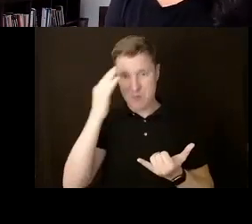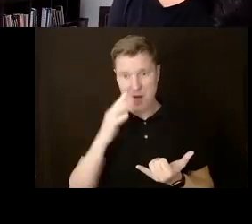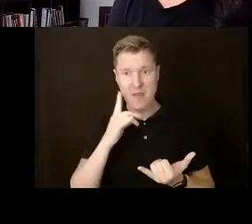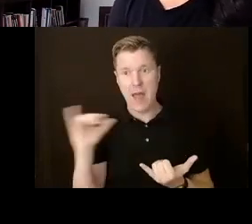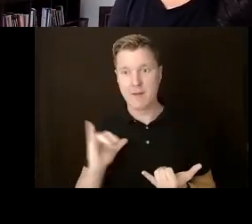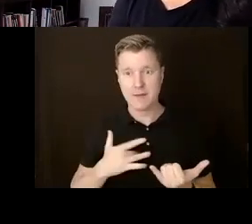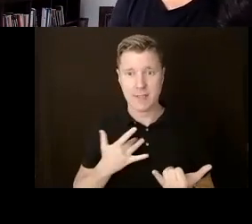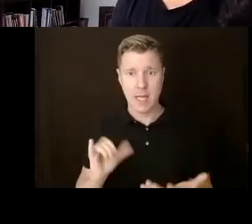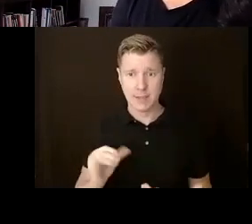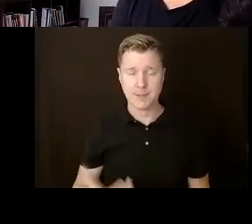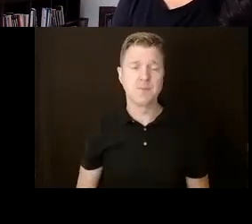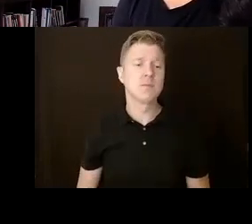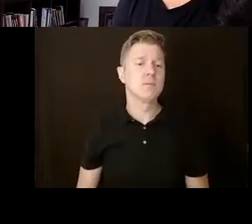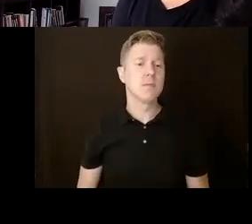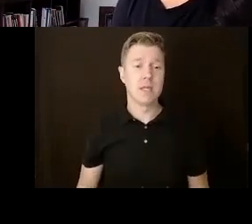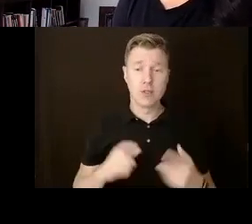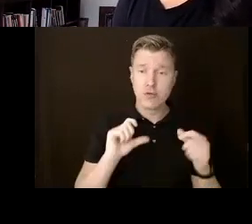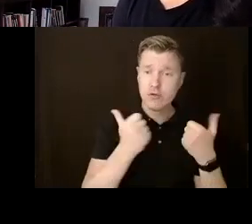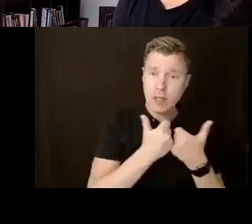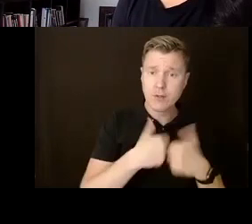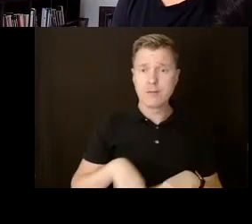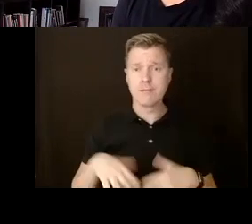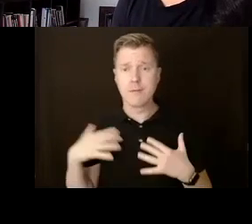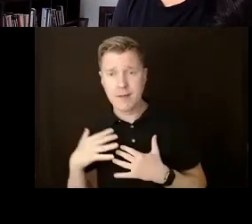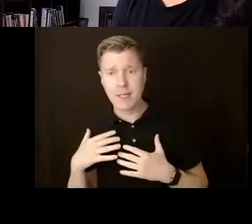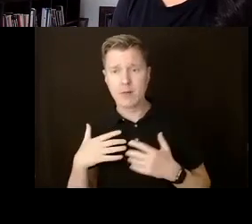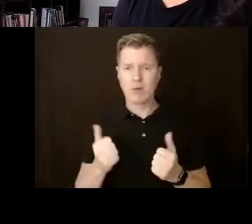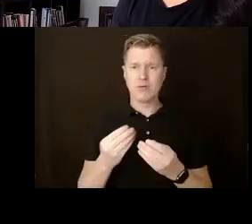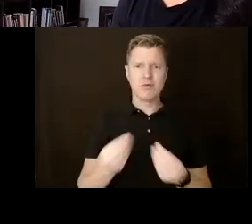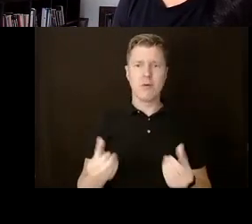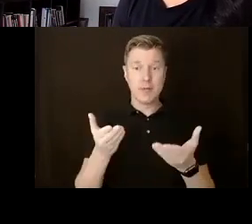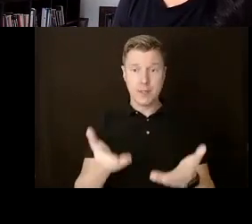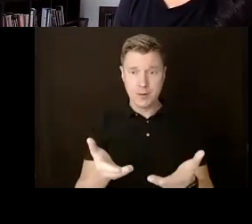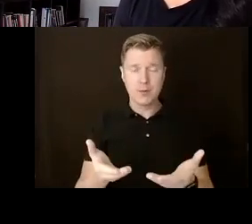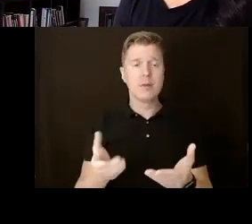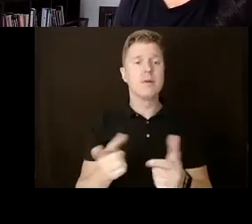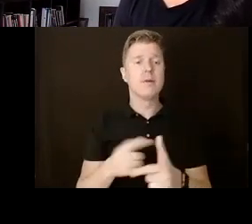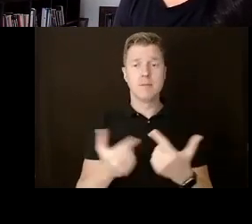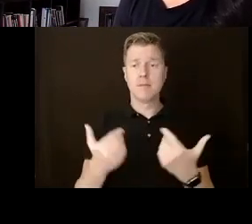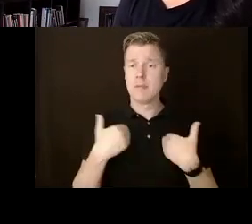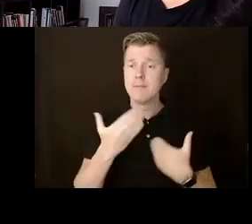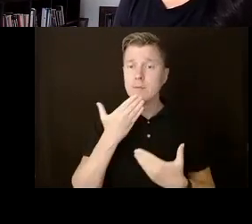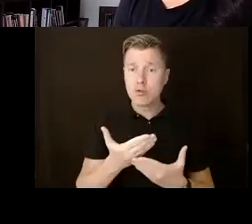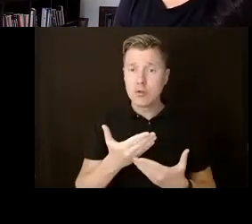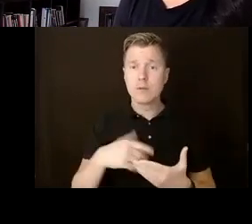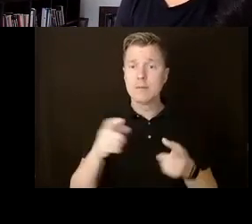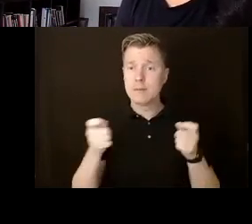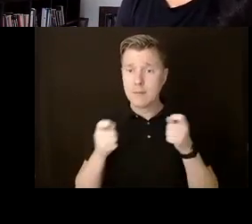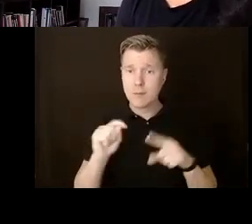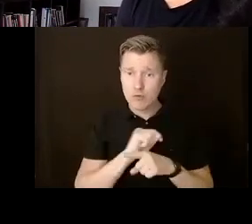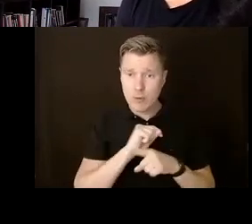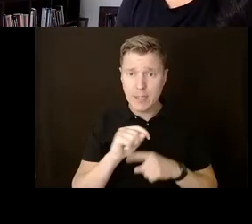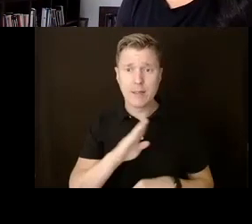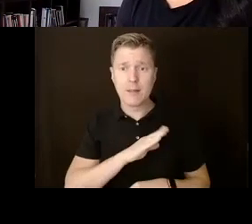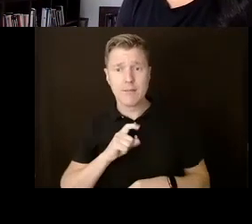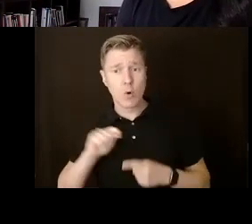are the challenges here? What are we trying to solve here? And get, some good management training, get some board training,